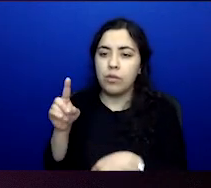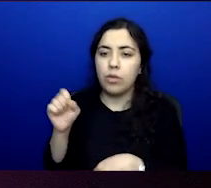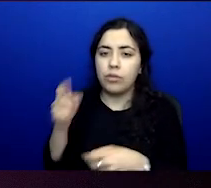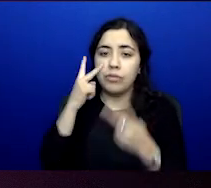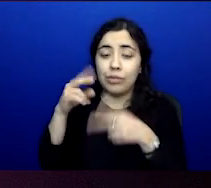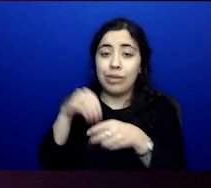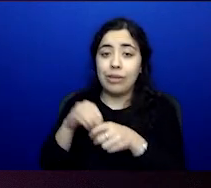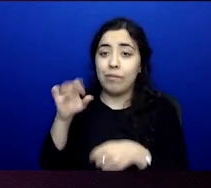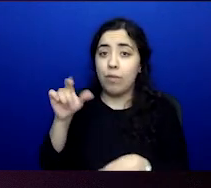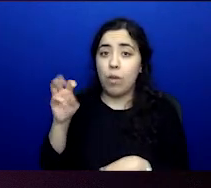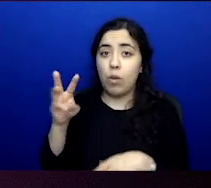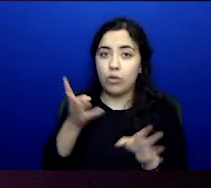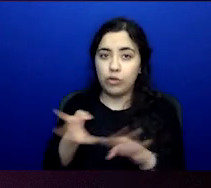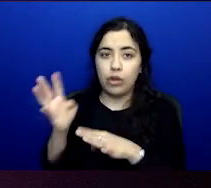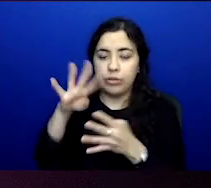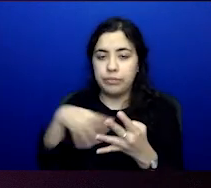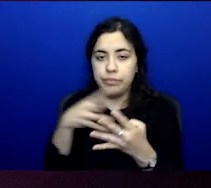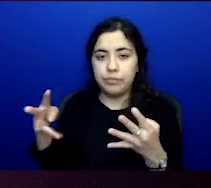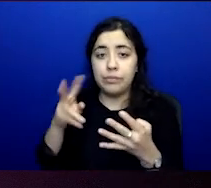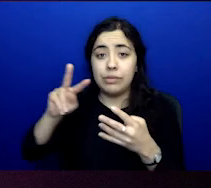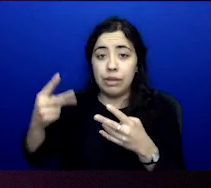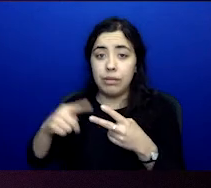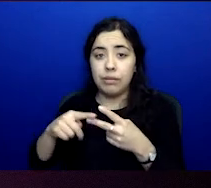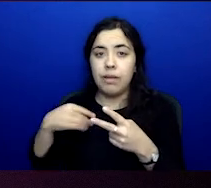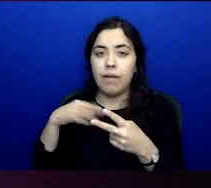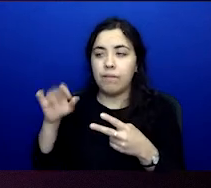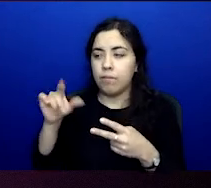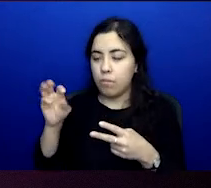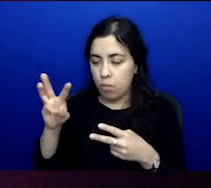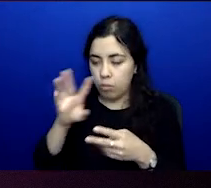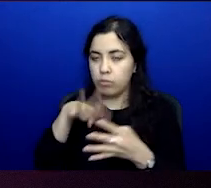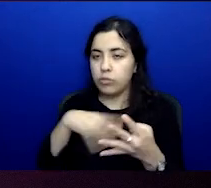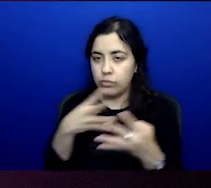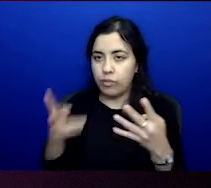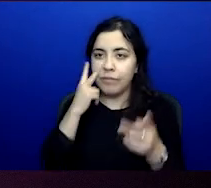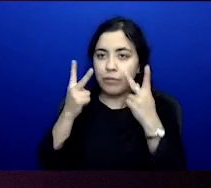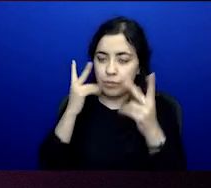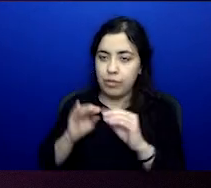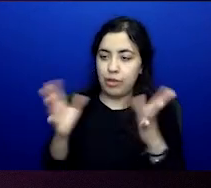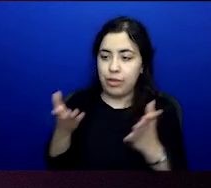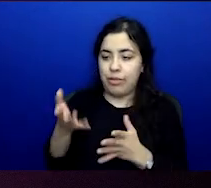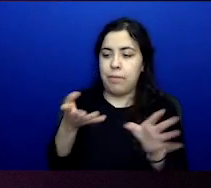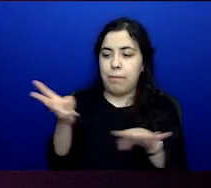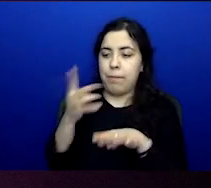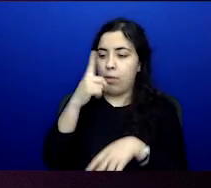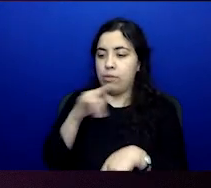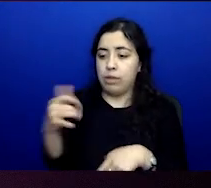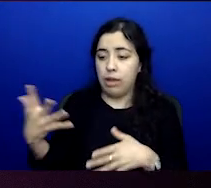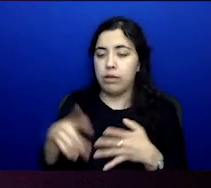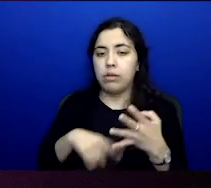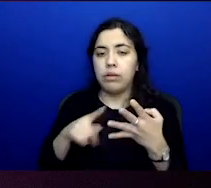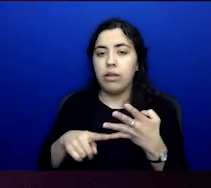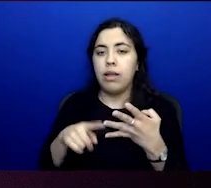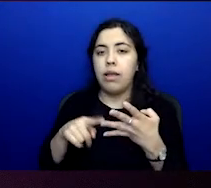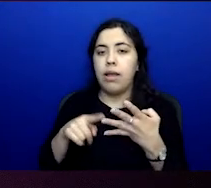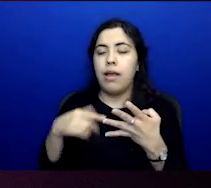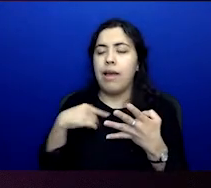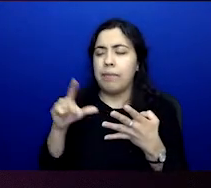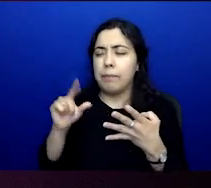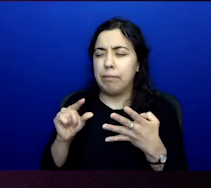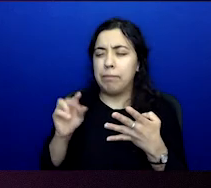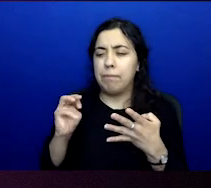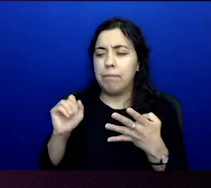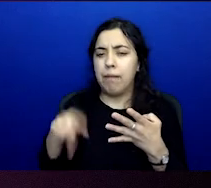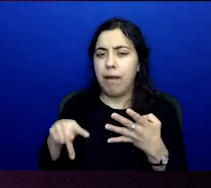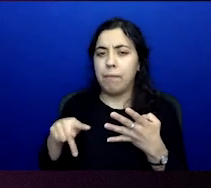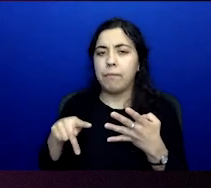flowchart. And the second one is, of course, we have the flowchart, which will visualize the pipeline. We have a mini-map component, which will allow the